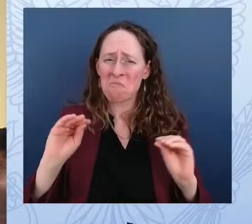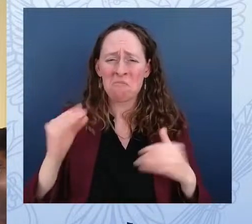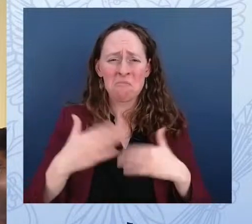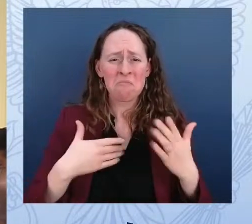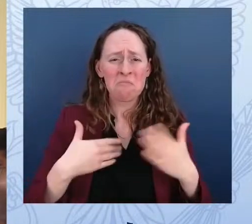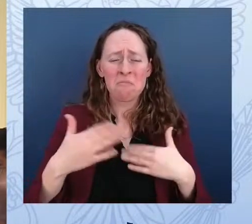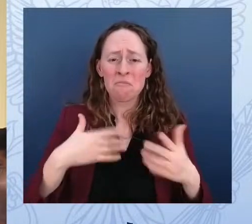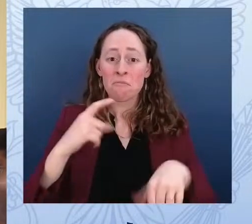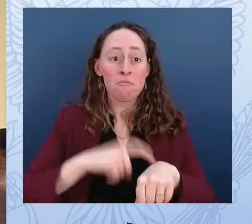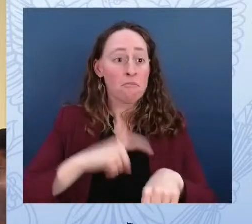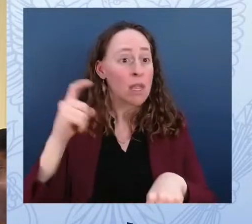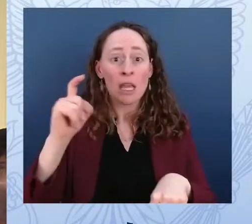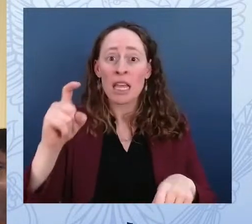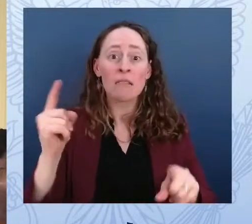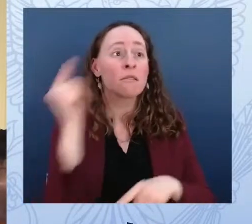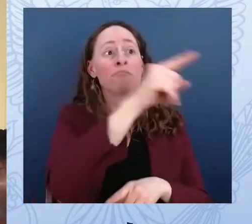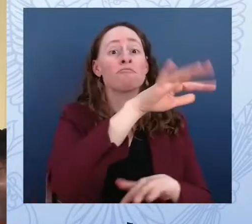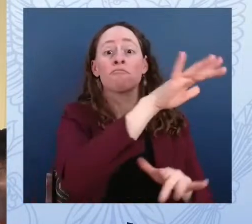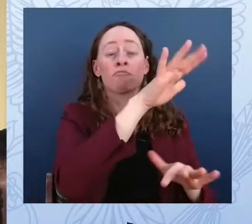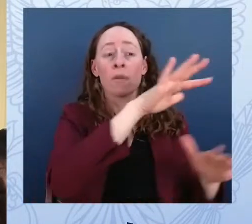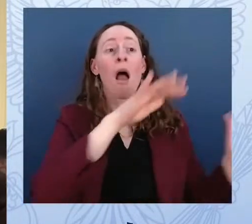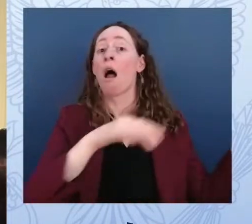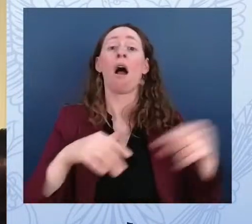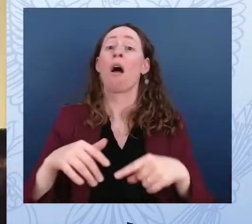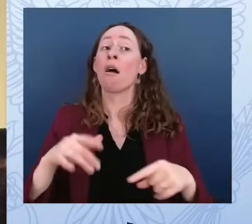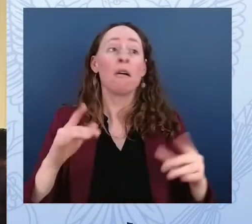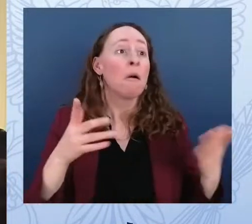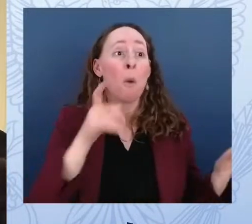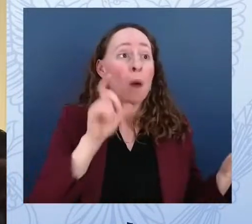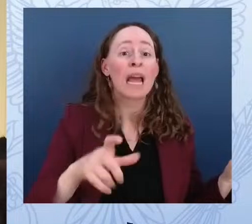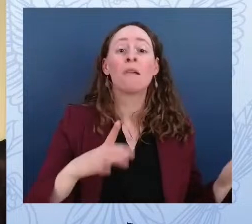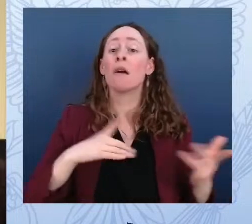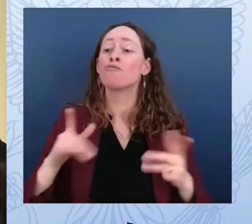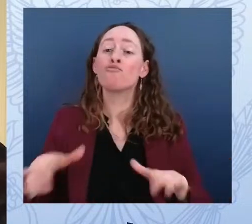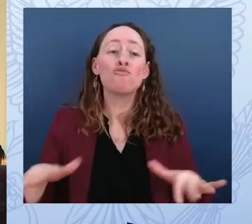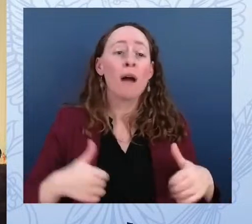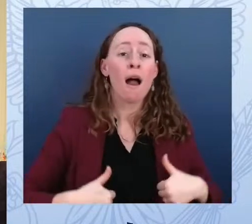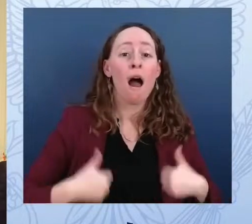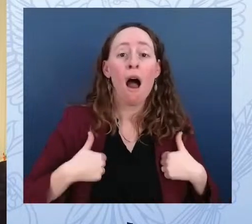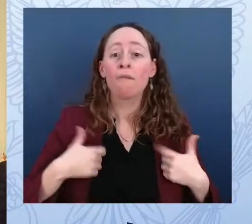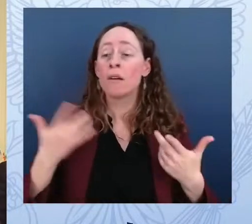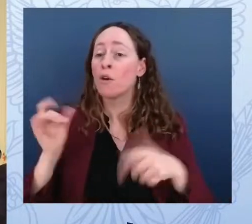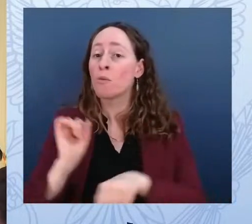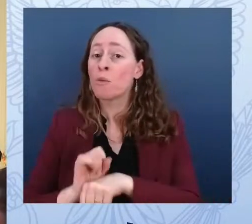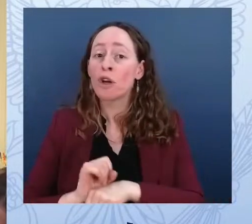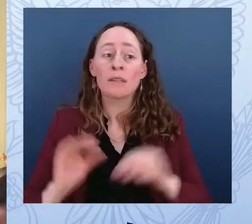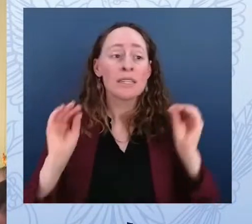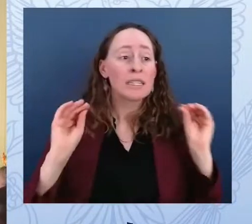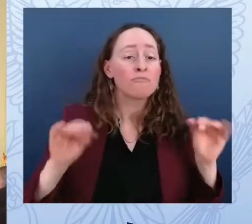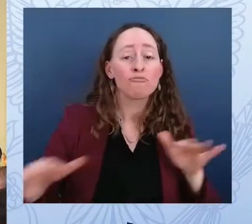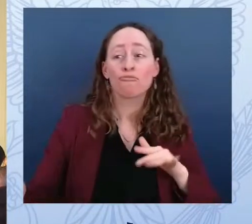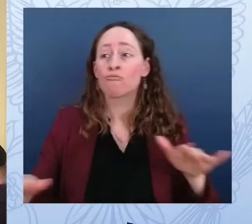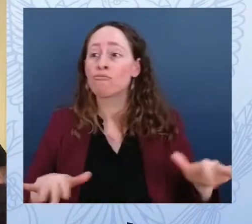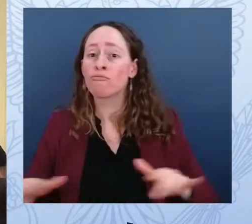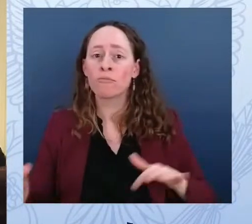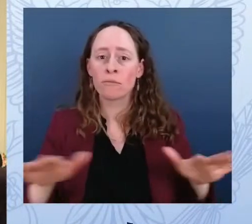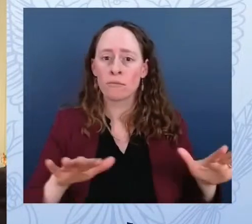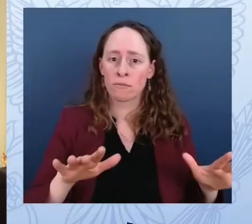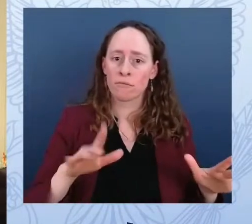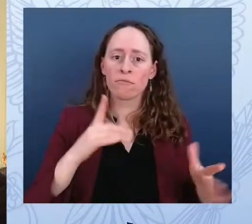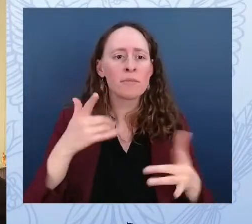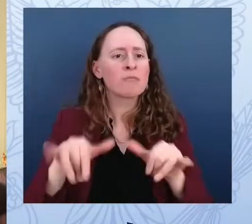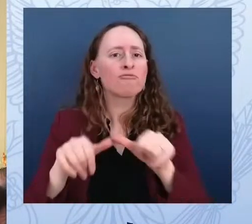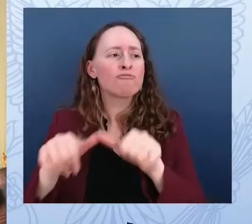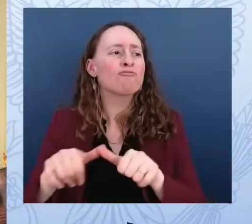at a community college. You live and work and worship among civilians. And through your service, you